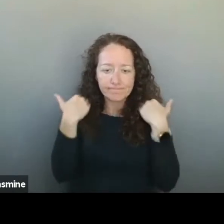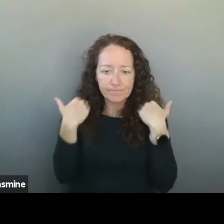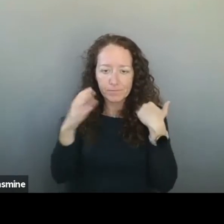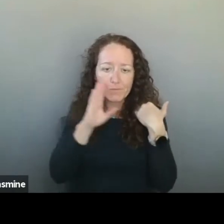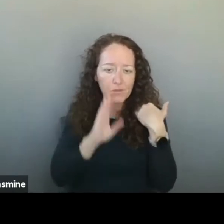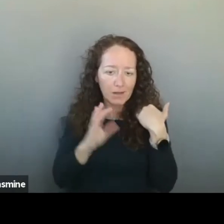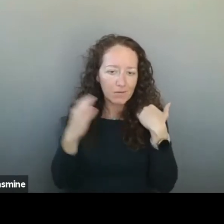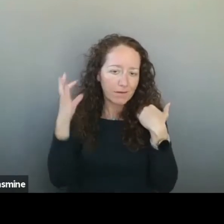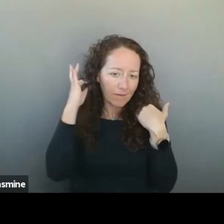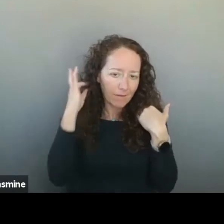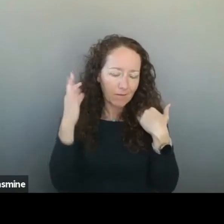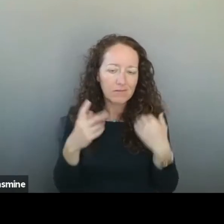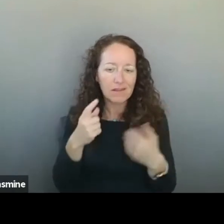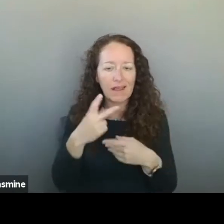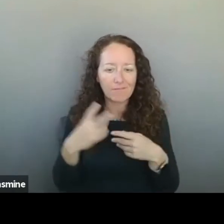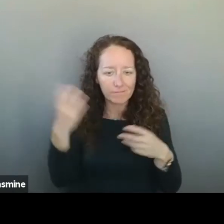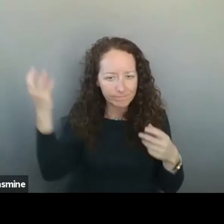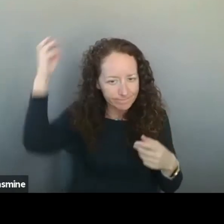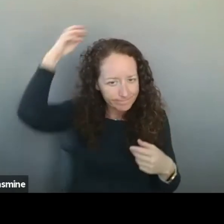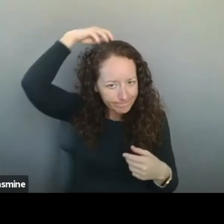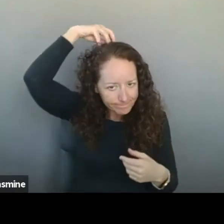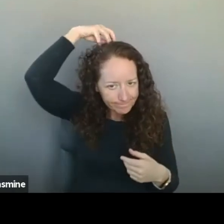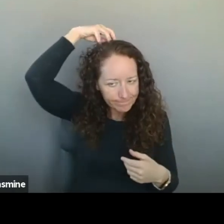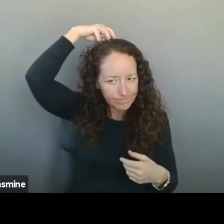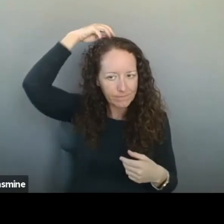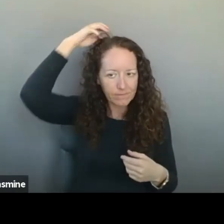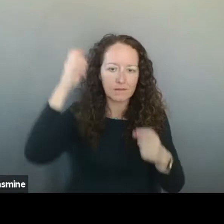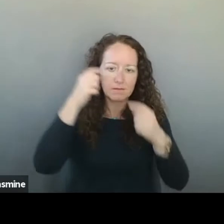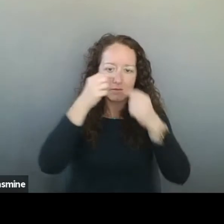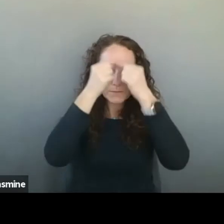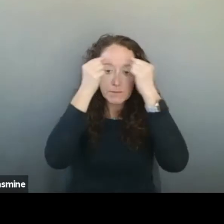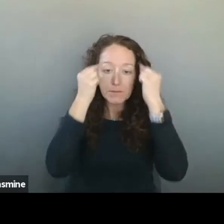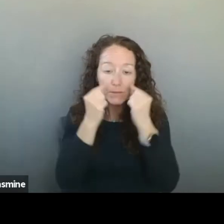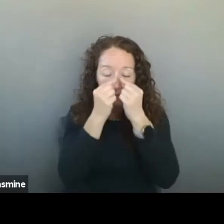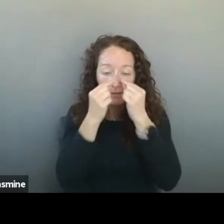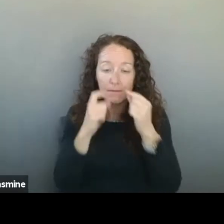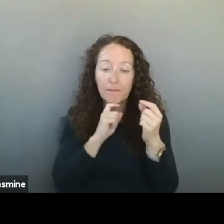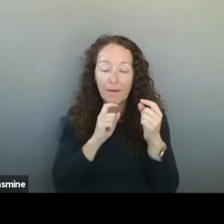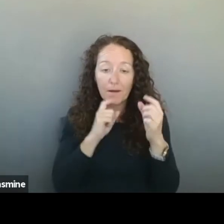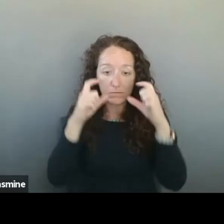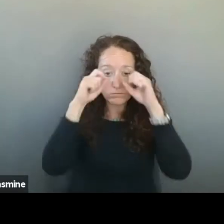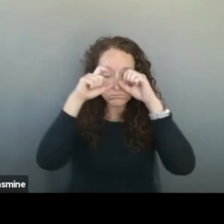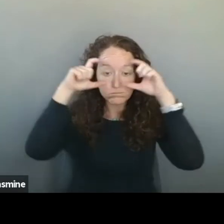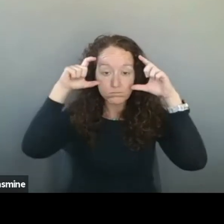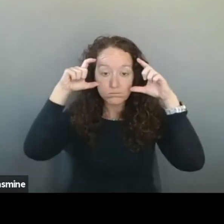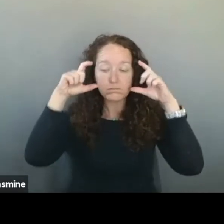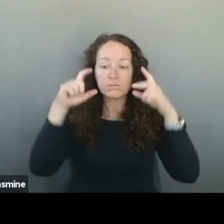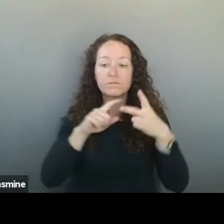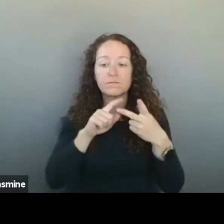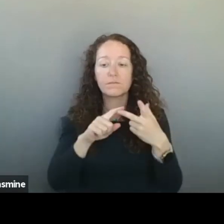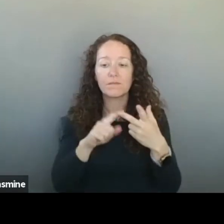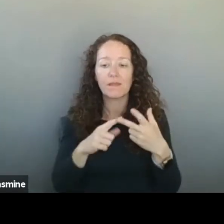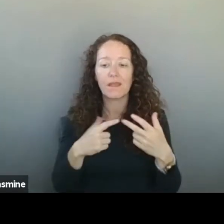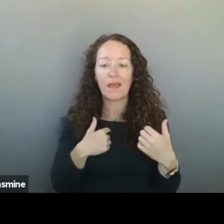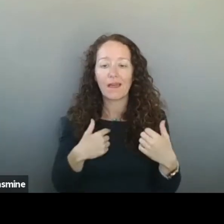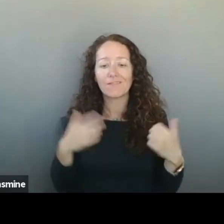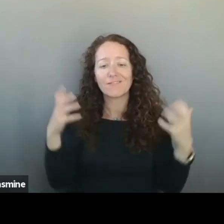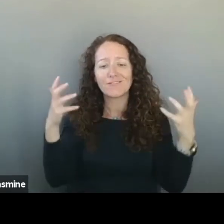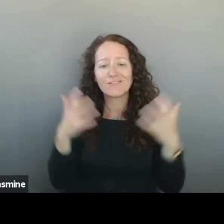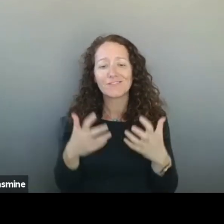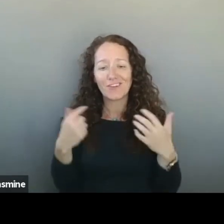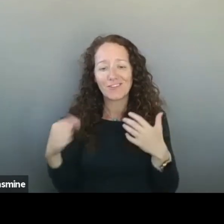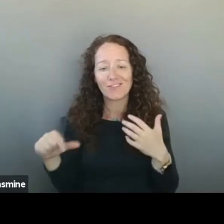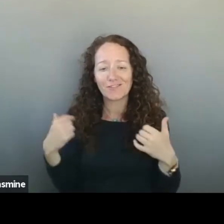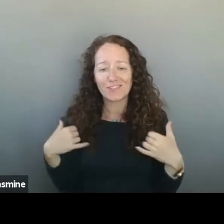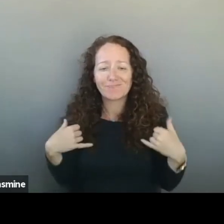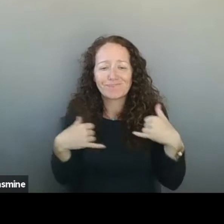up in a little bun today. I'm wearing large metal framed glasses and a cozy dark green sweater.